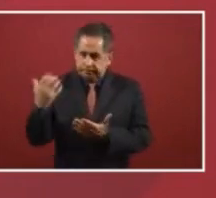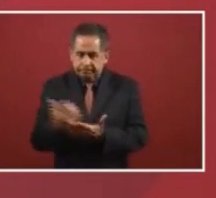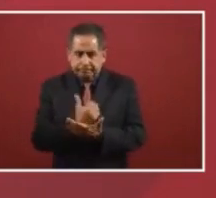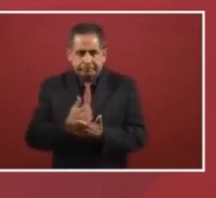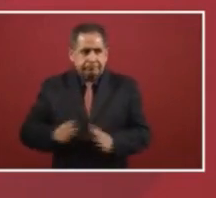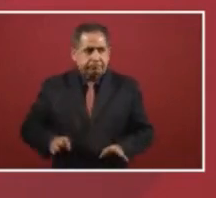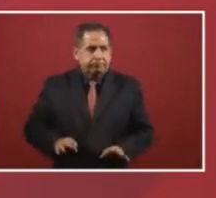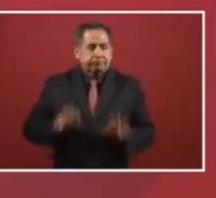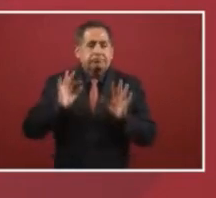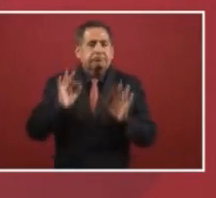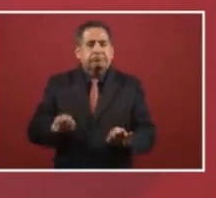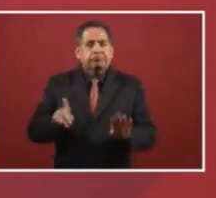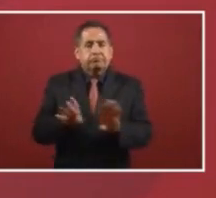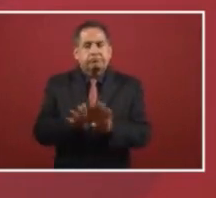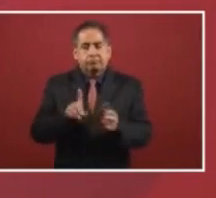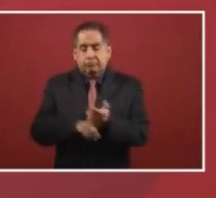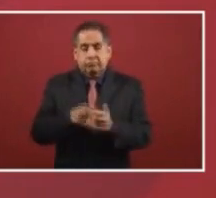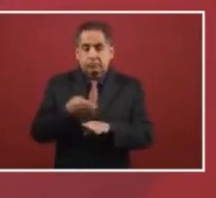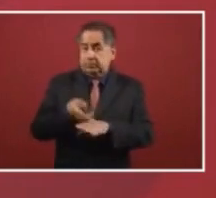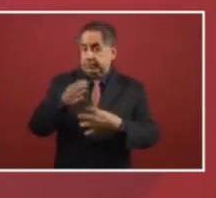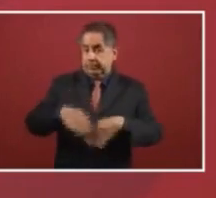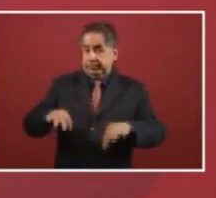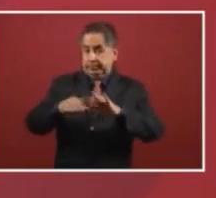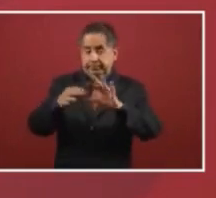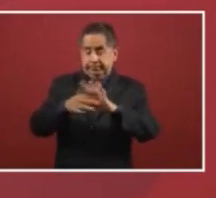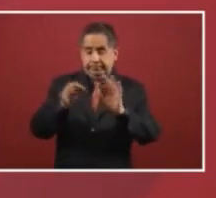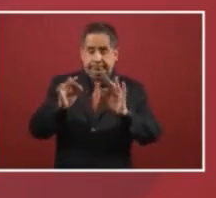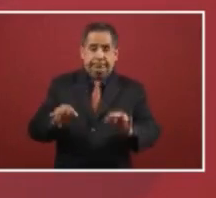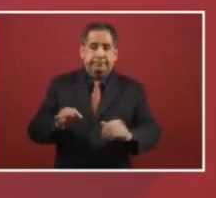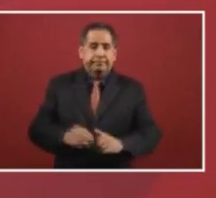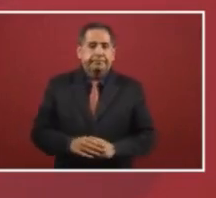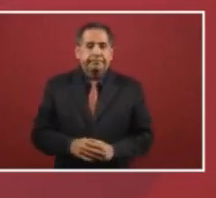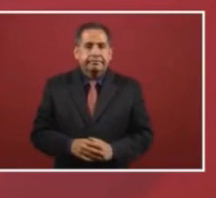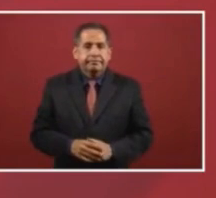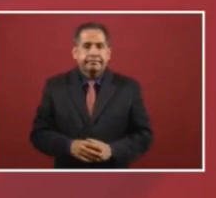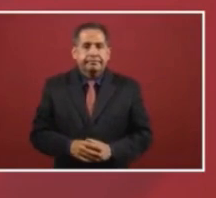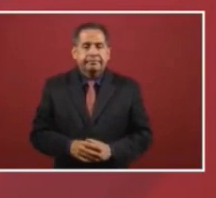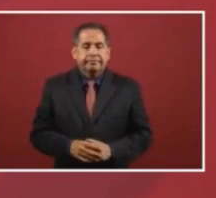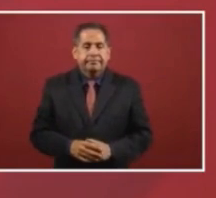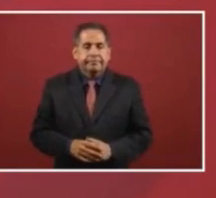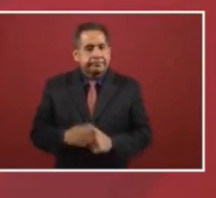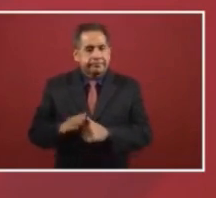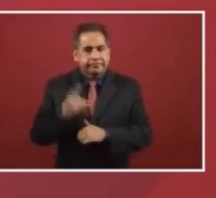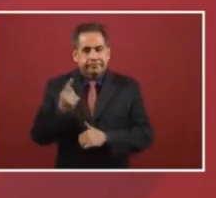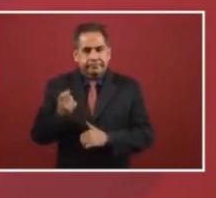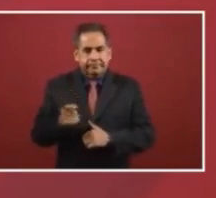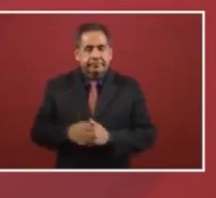We also won, and this is very important,